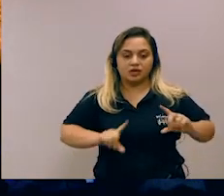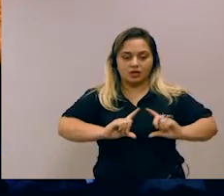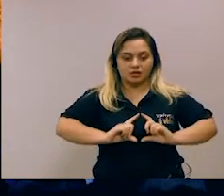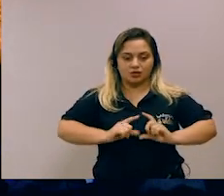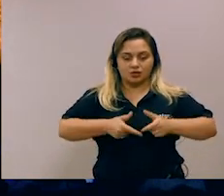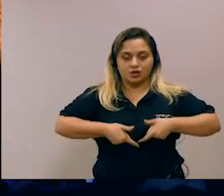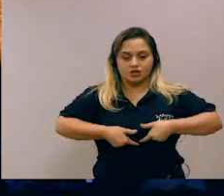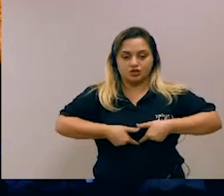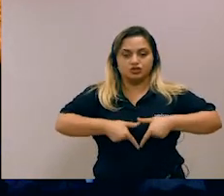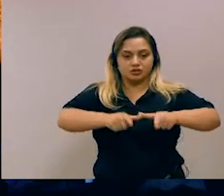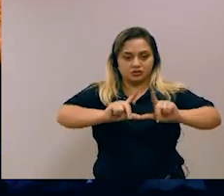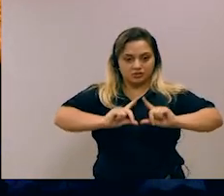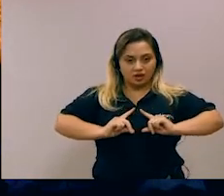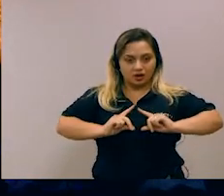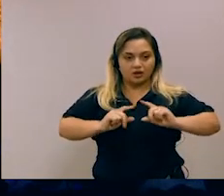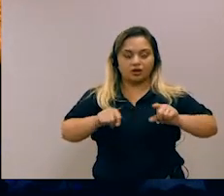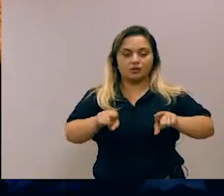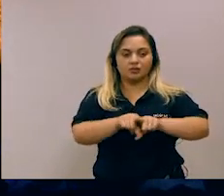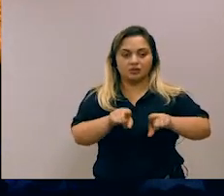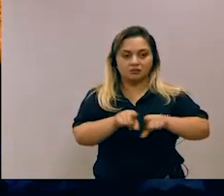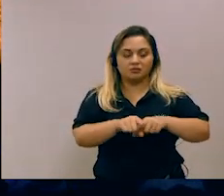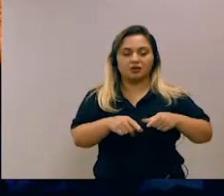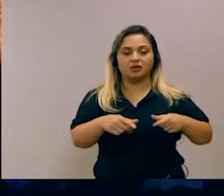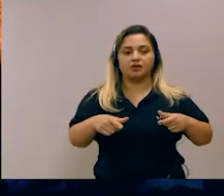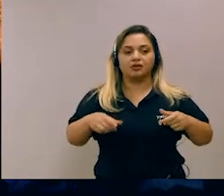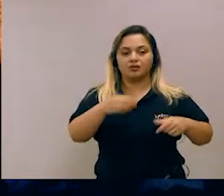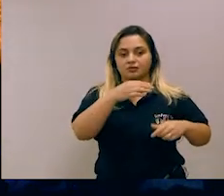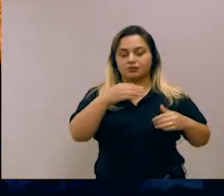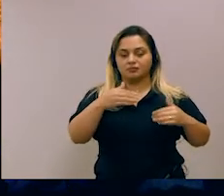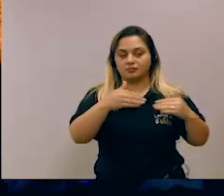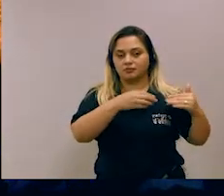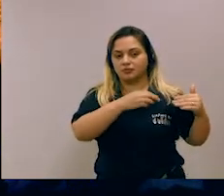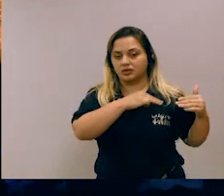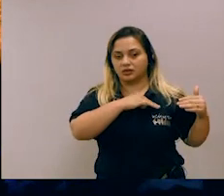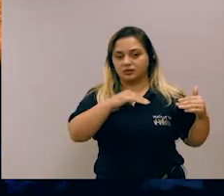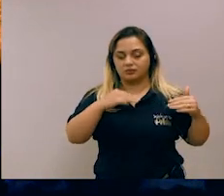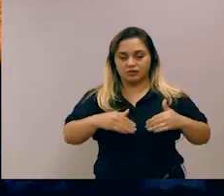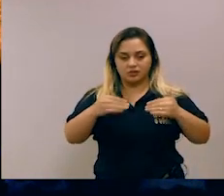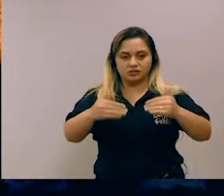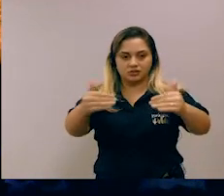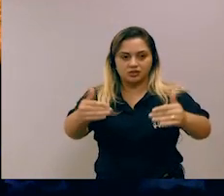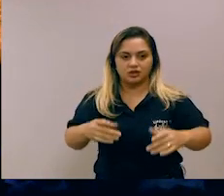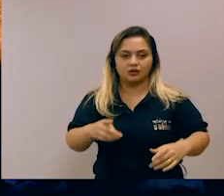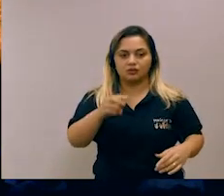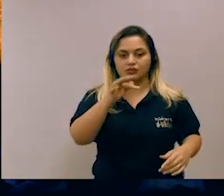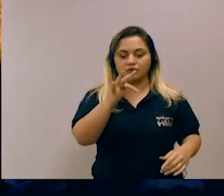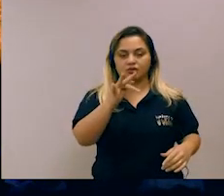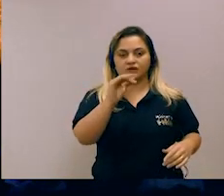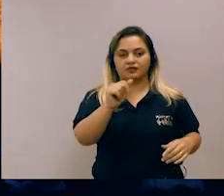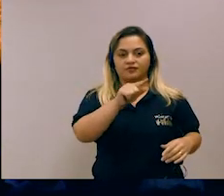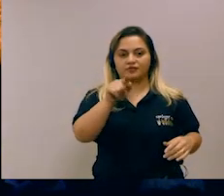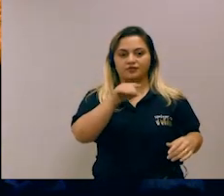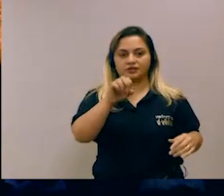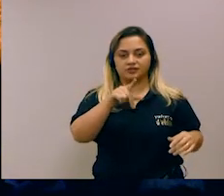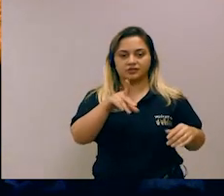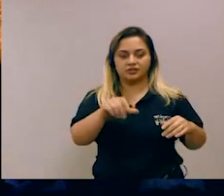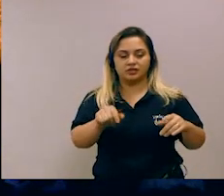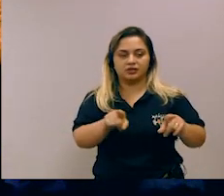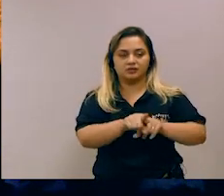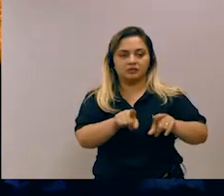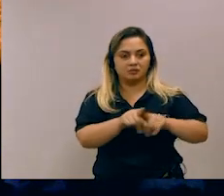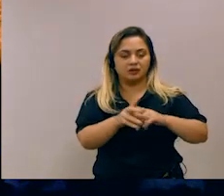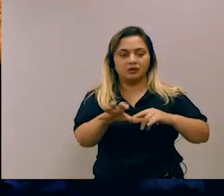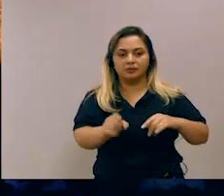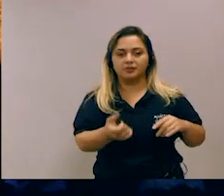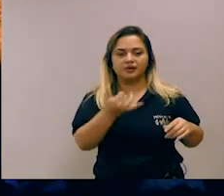system that will use anonymous cellular data, maybe some drones, and make a public transportation analysis